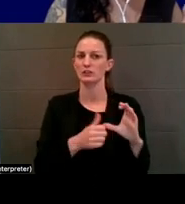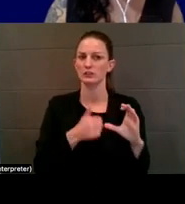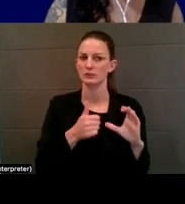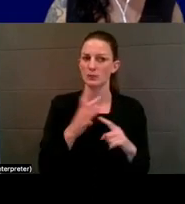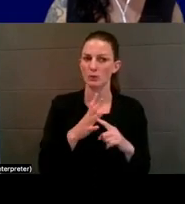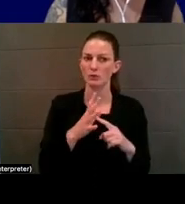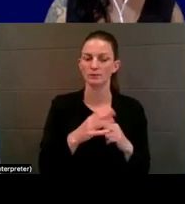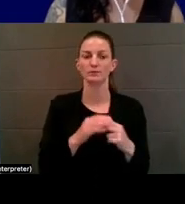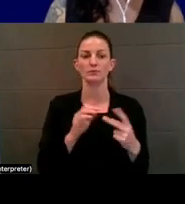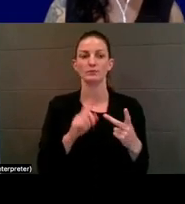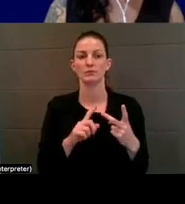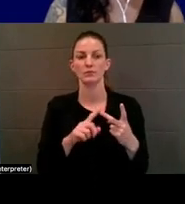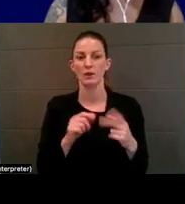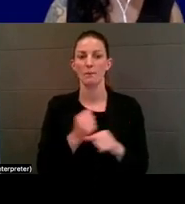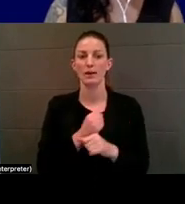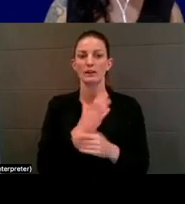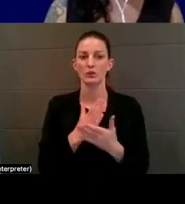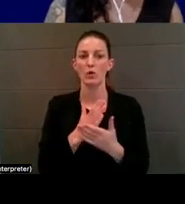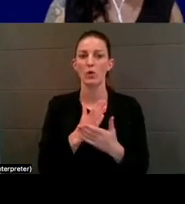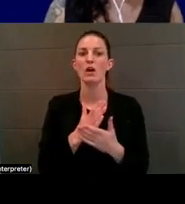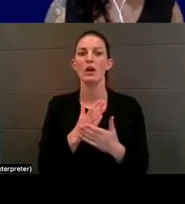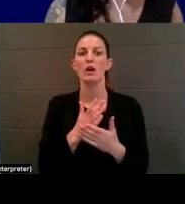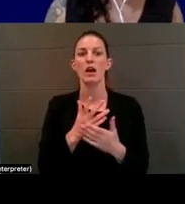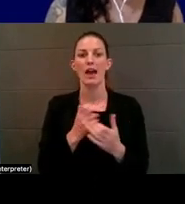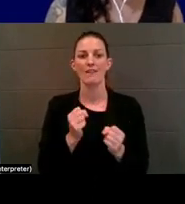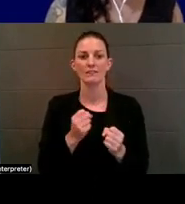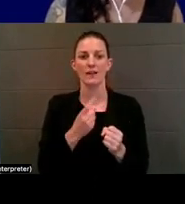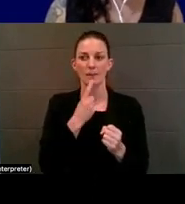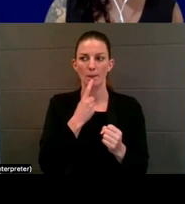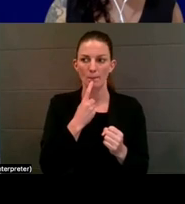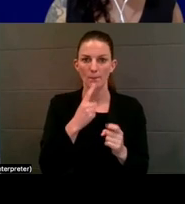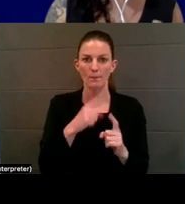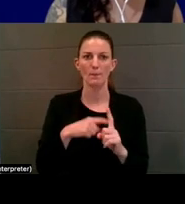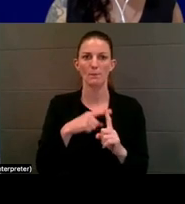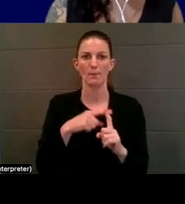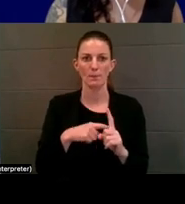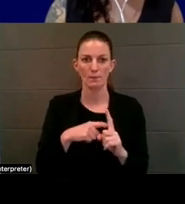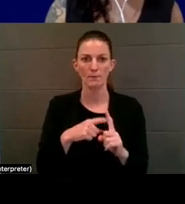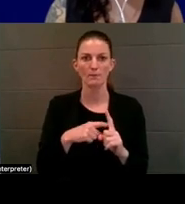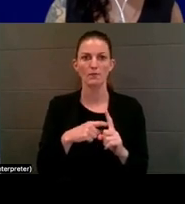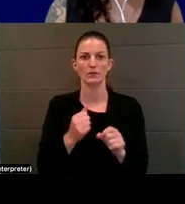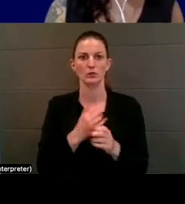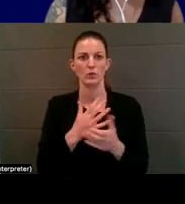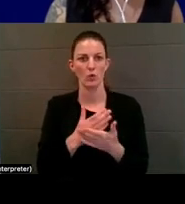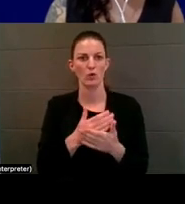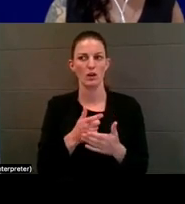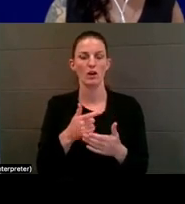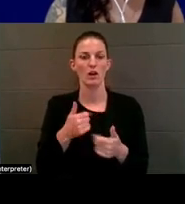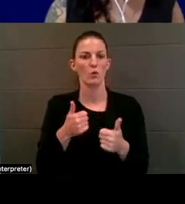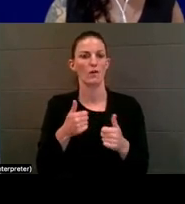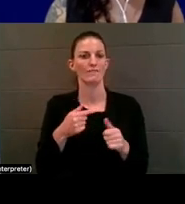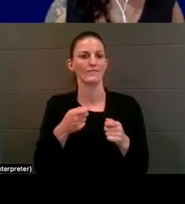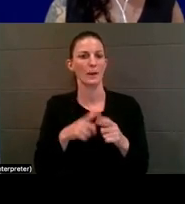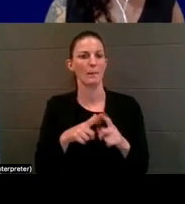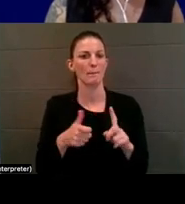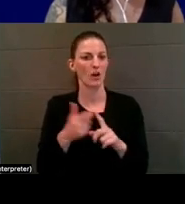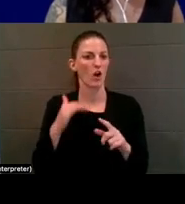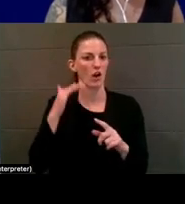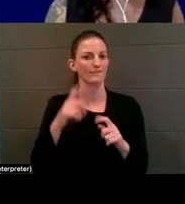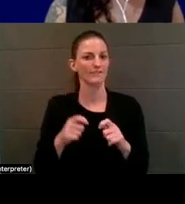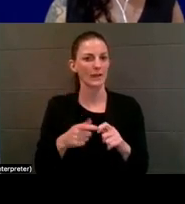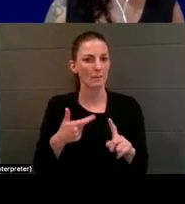have a defined steps to eating approach, which is from a specific feeding therapy program, which teaches John